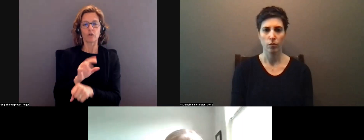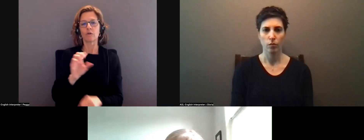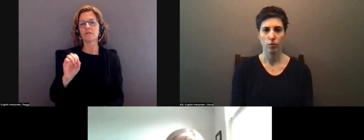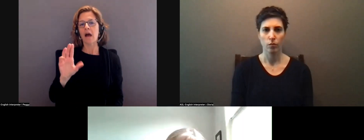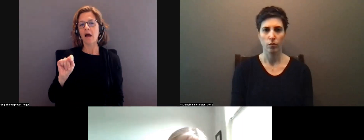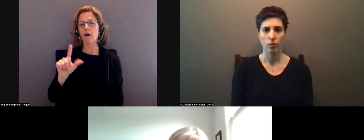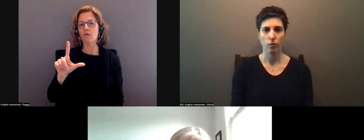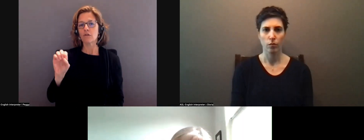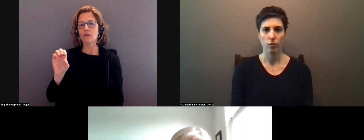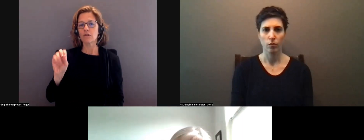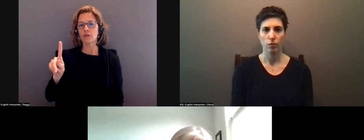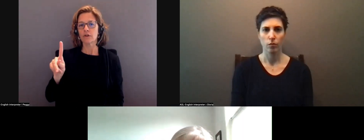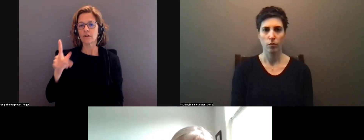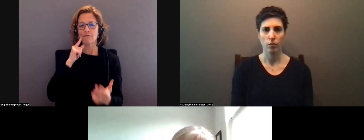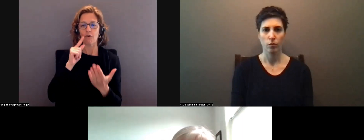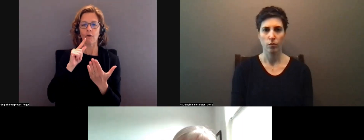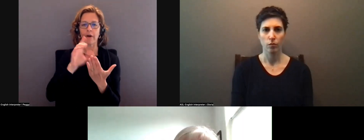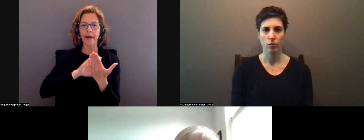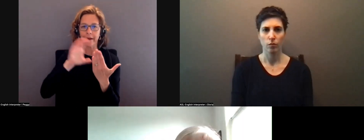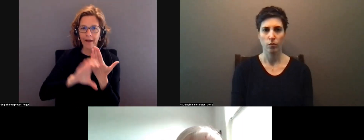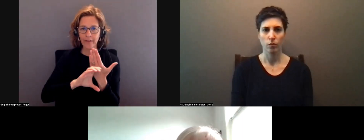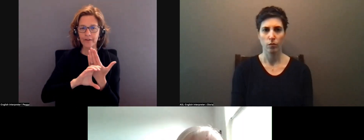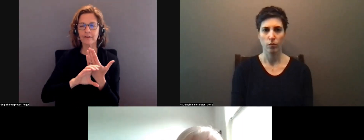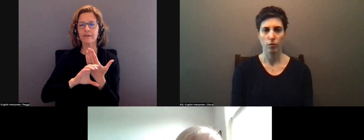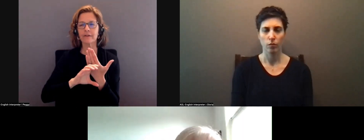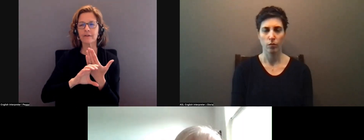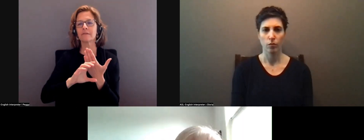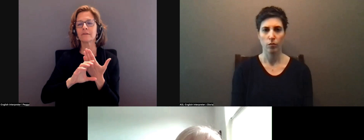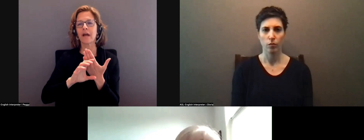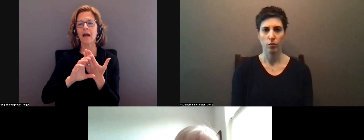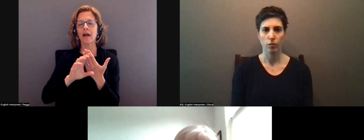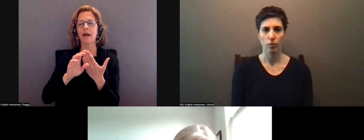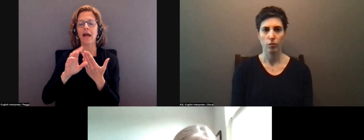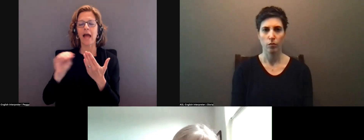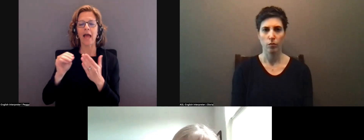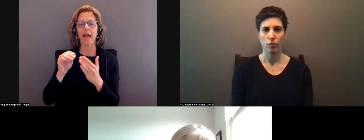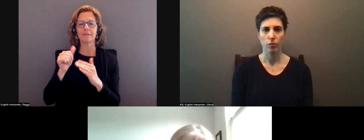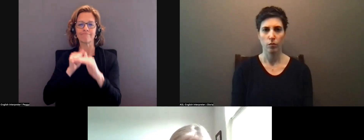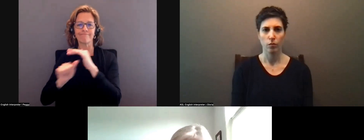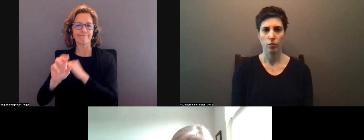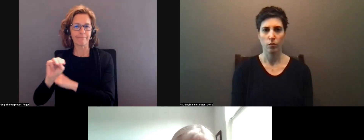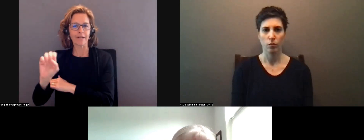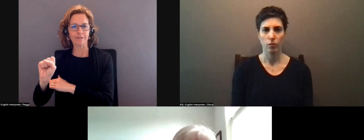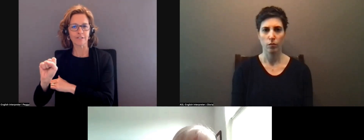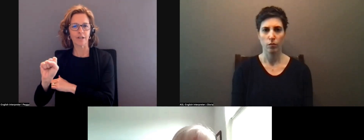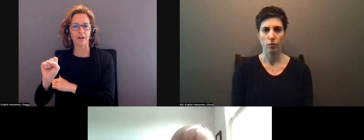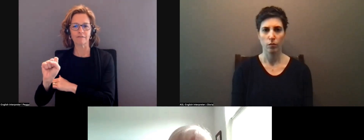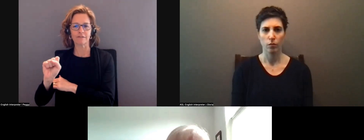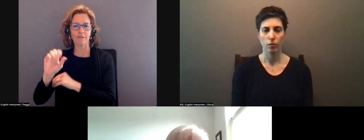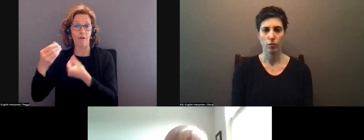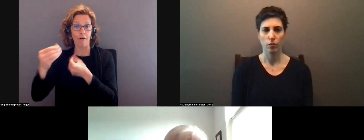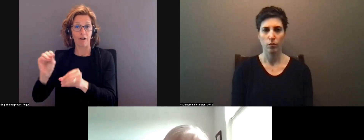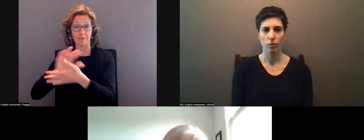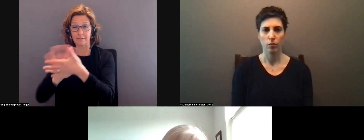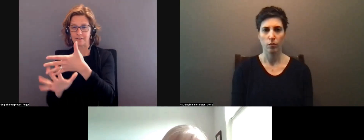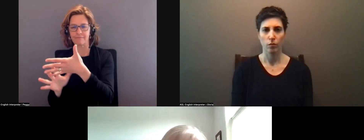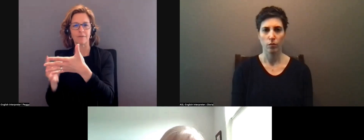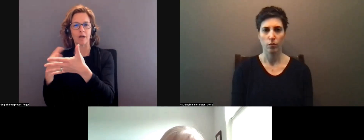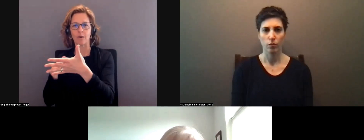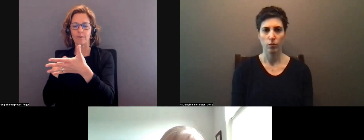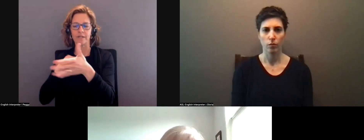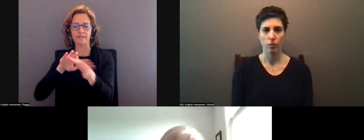organization and the Microsoft Office suite, strictly complete changeover to Google.